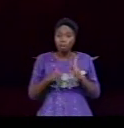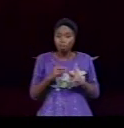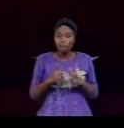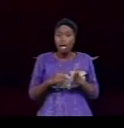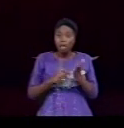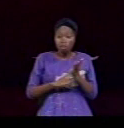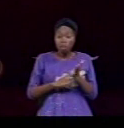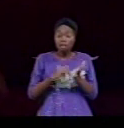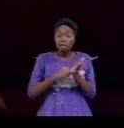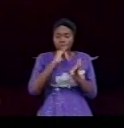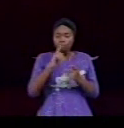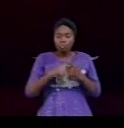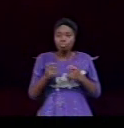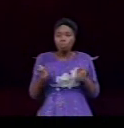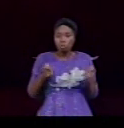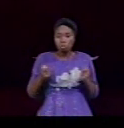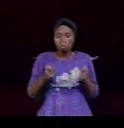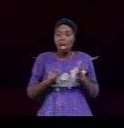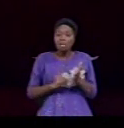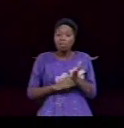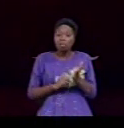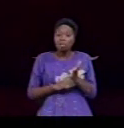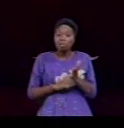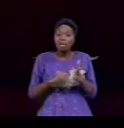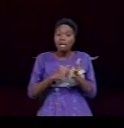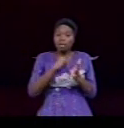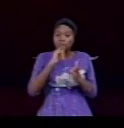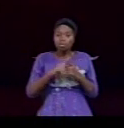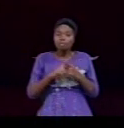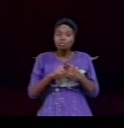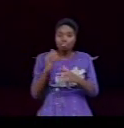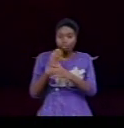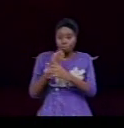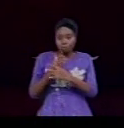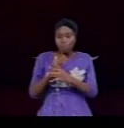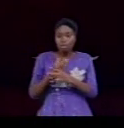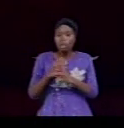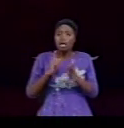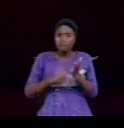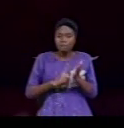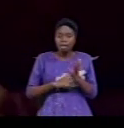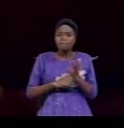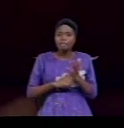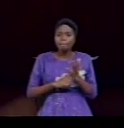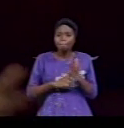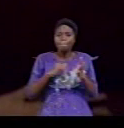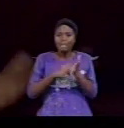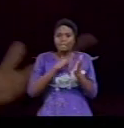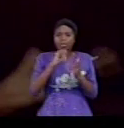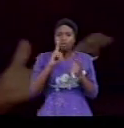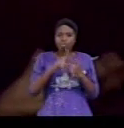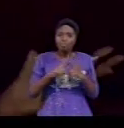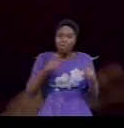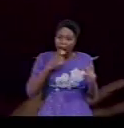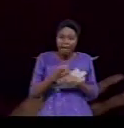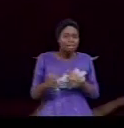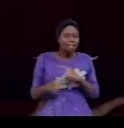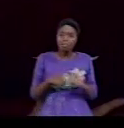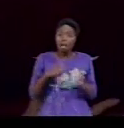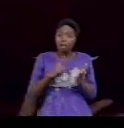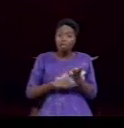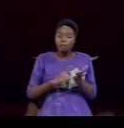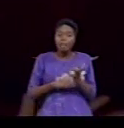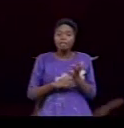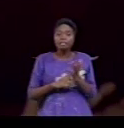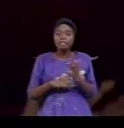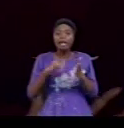control. Sometimes it's to distract. Sometimes it's to afflict. Sometimes